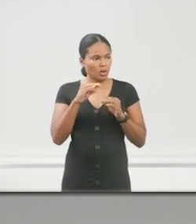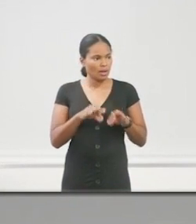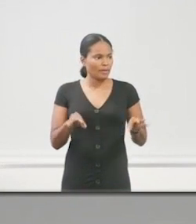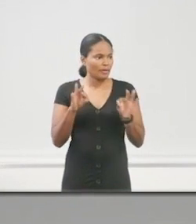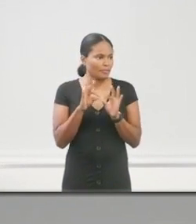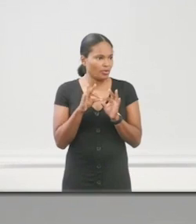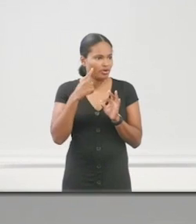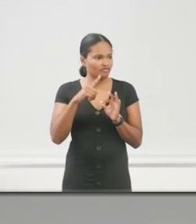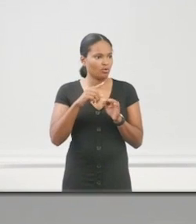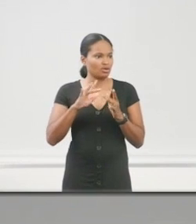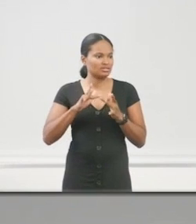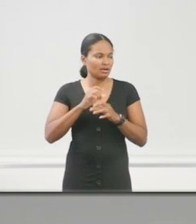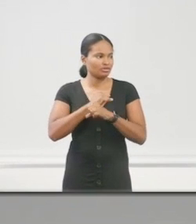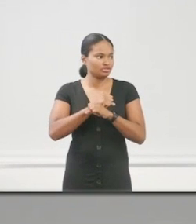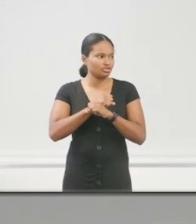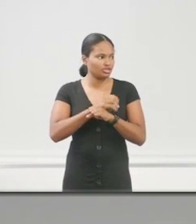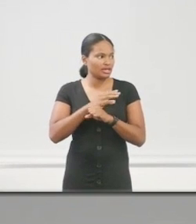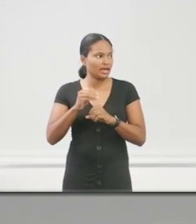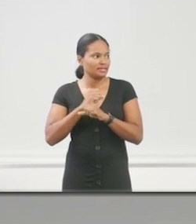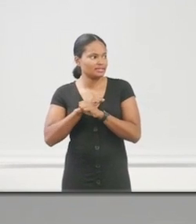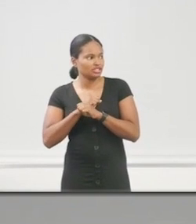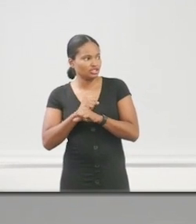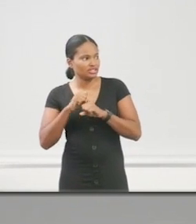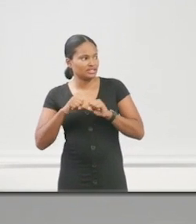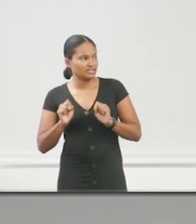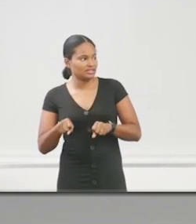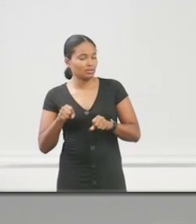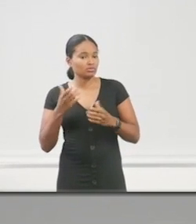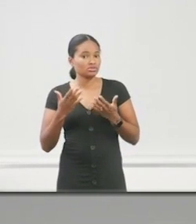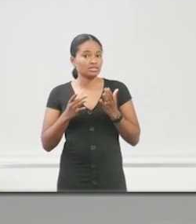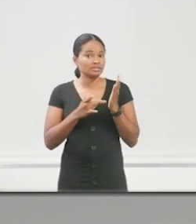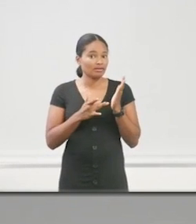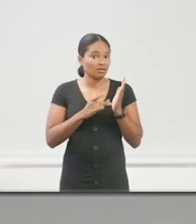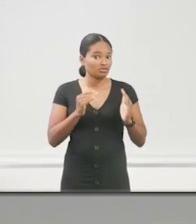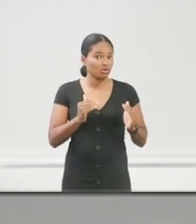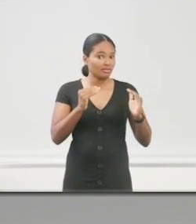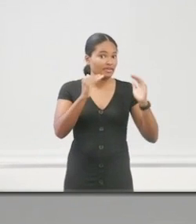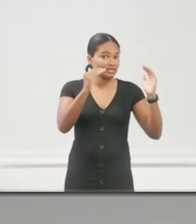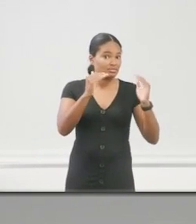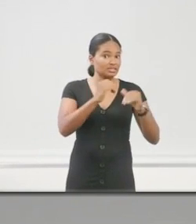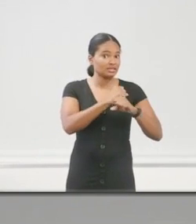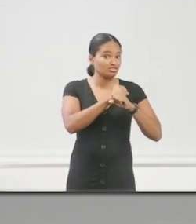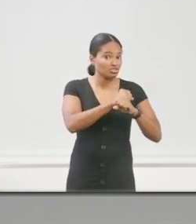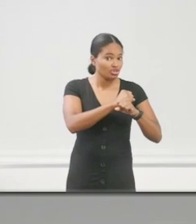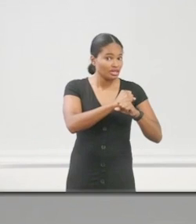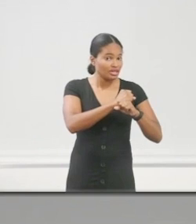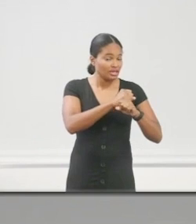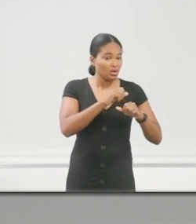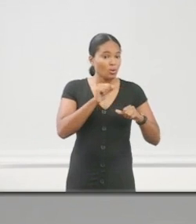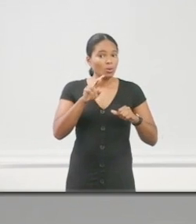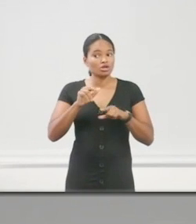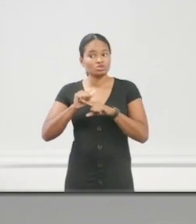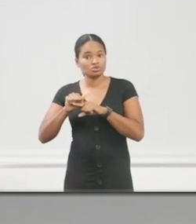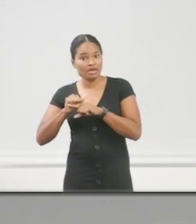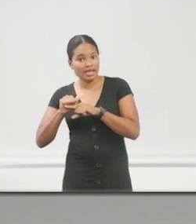in cybersecurity and security of our systems? Technological advancements and safeguards, or the training of